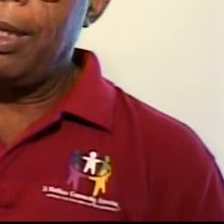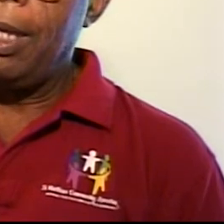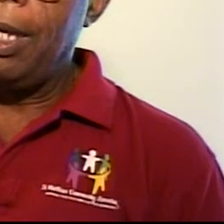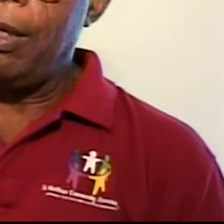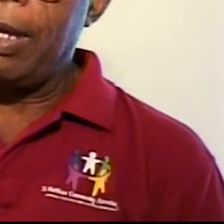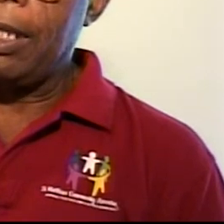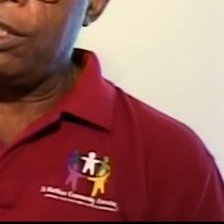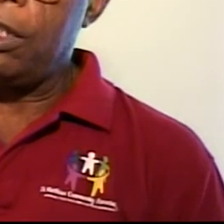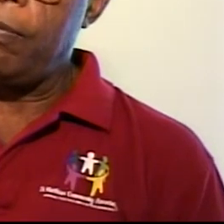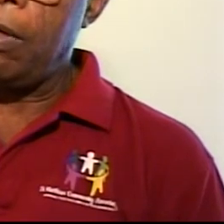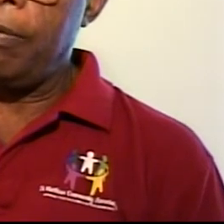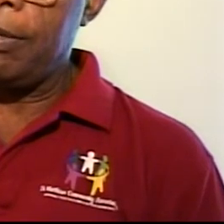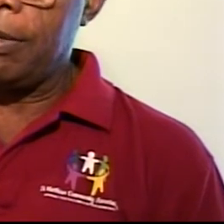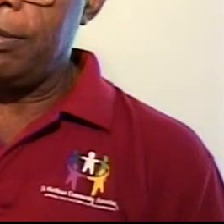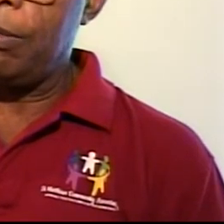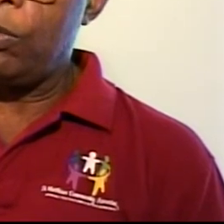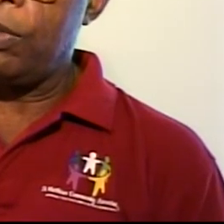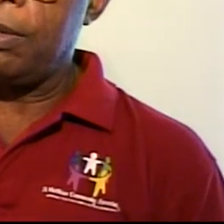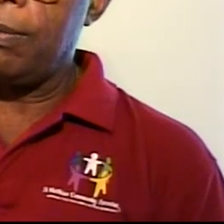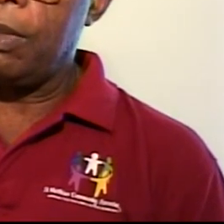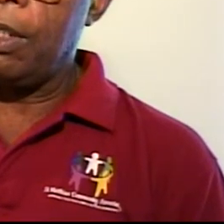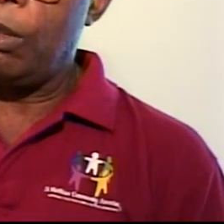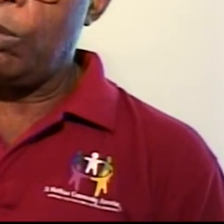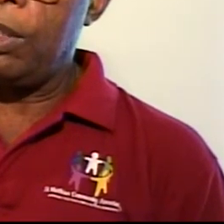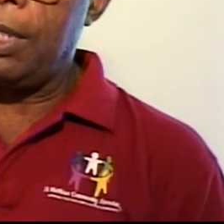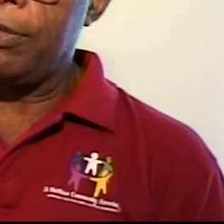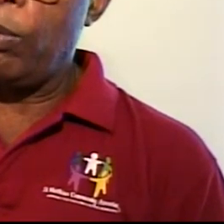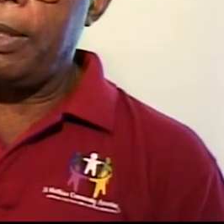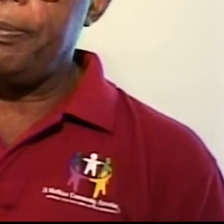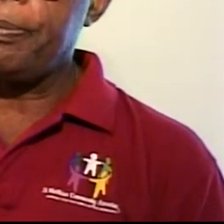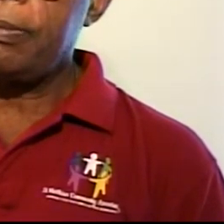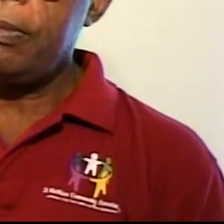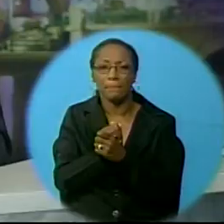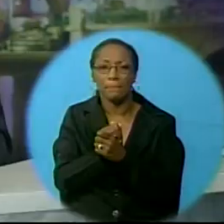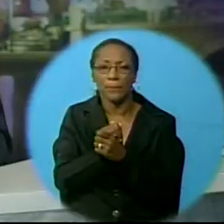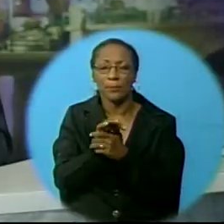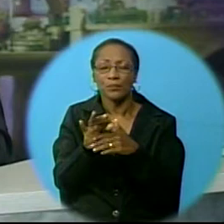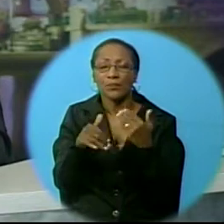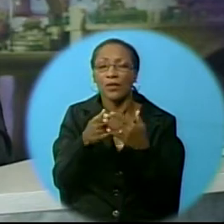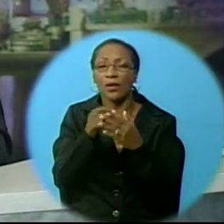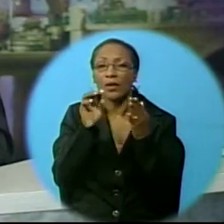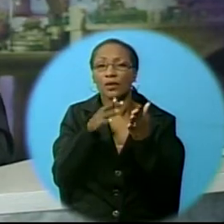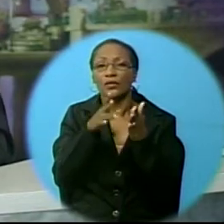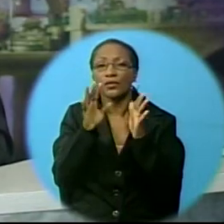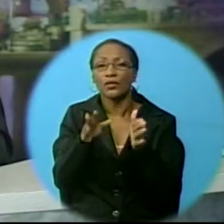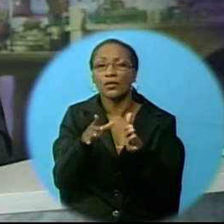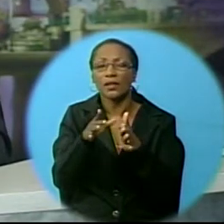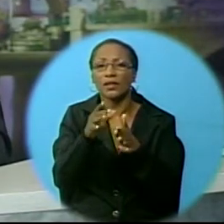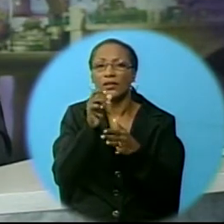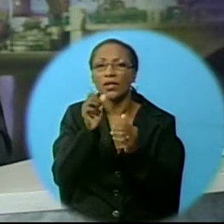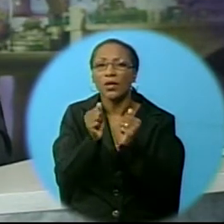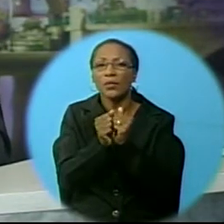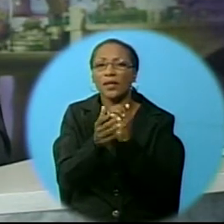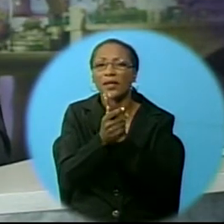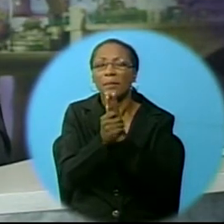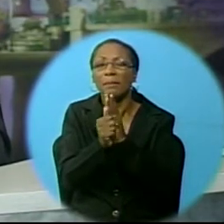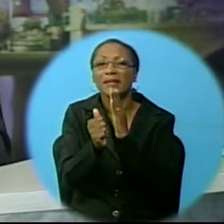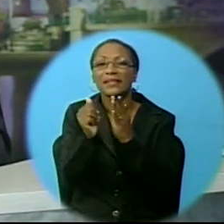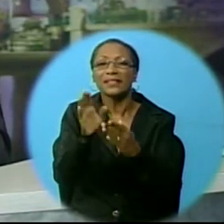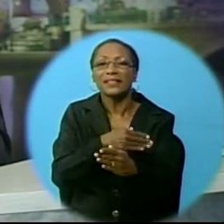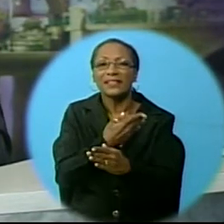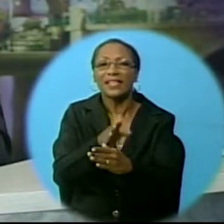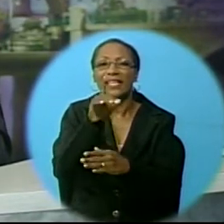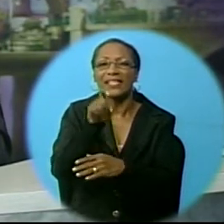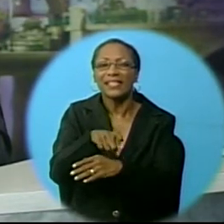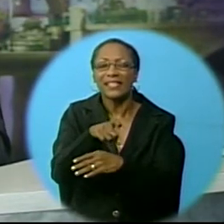plaque in recognition of his contribution to the community as well. All students with the ability to sing need to take